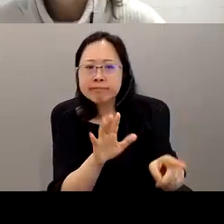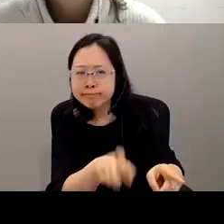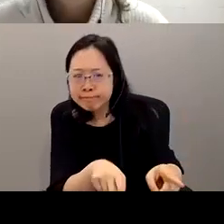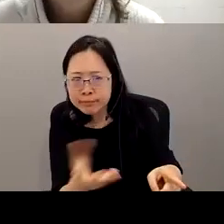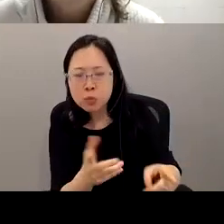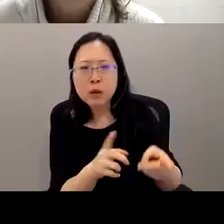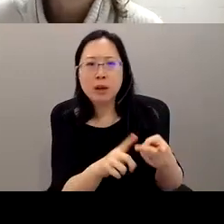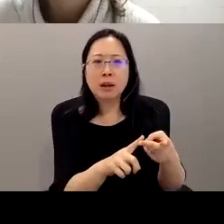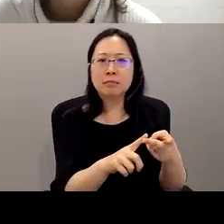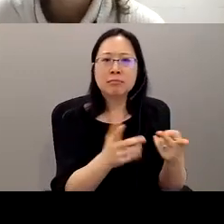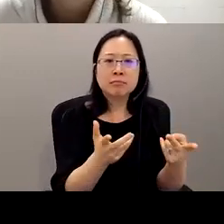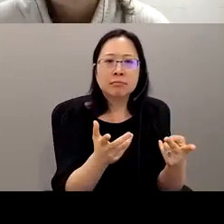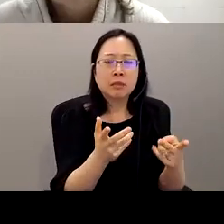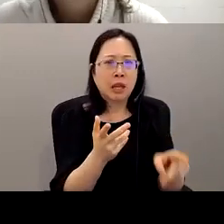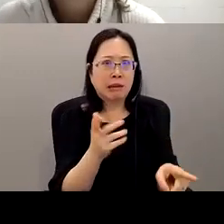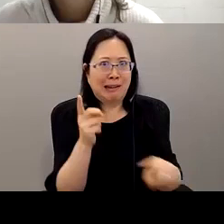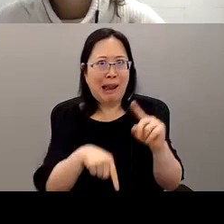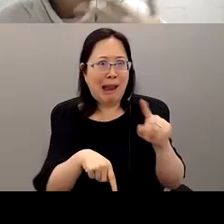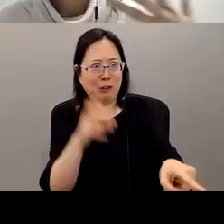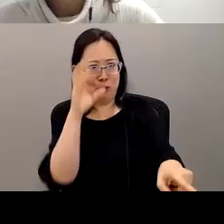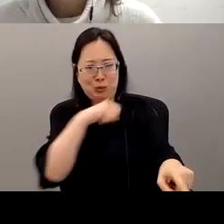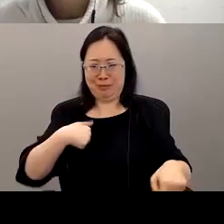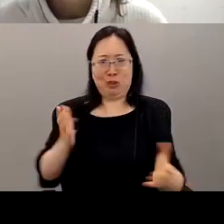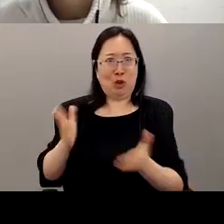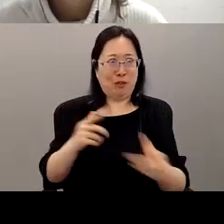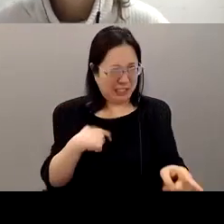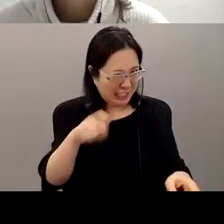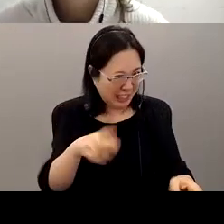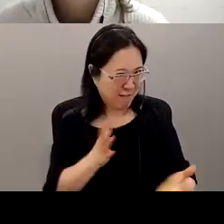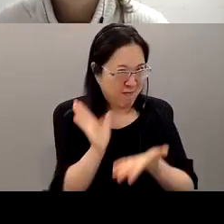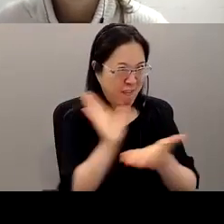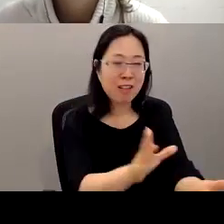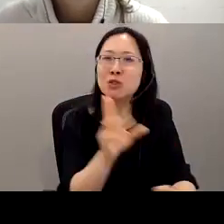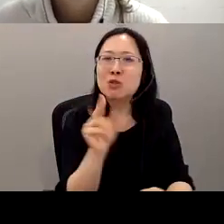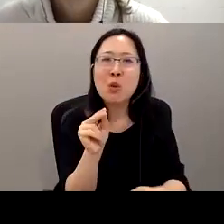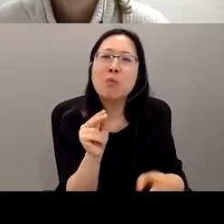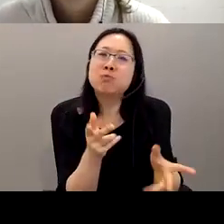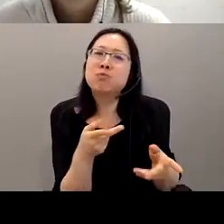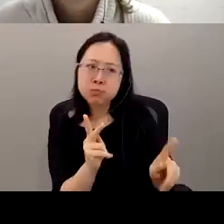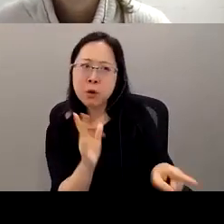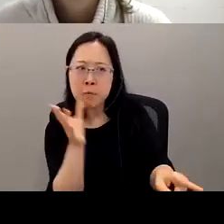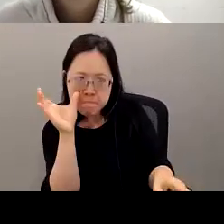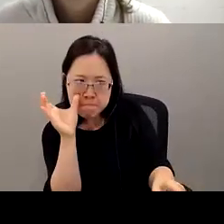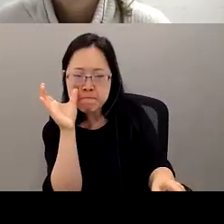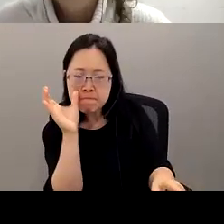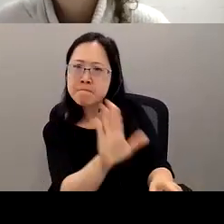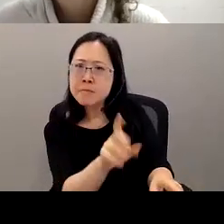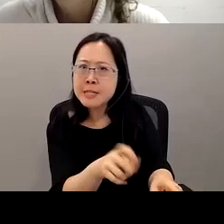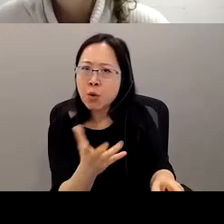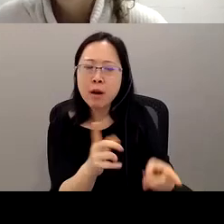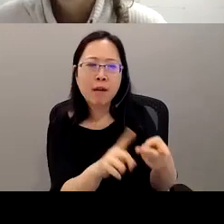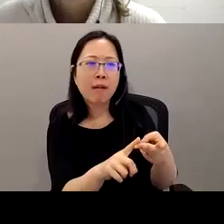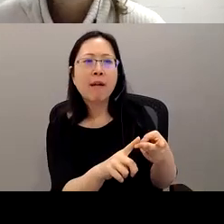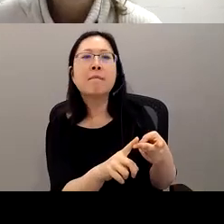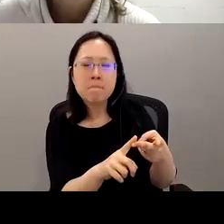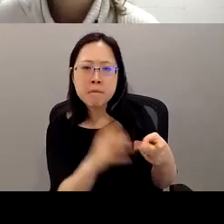We don't assume that they're interested in our services, but we chat with them and we listen and make sure that